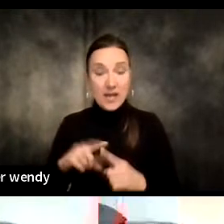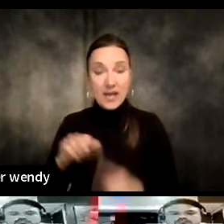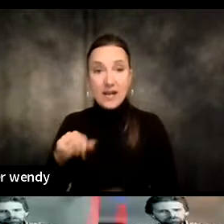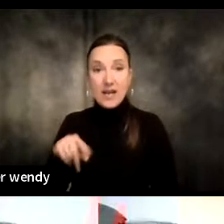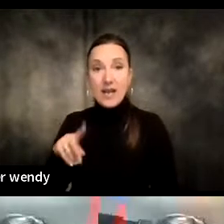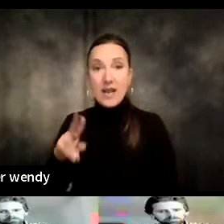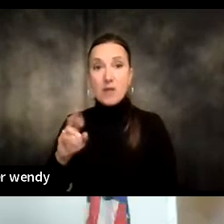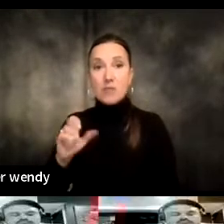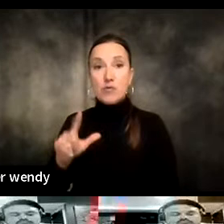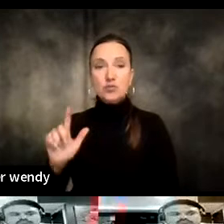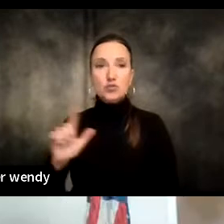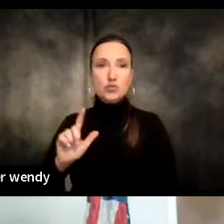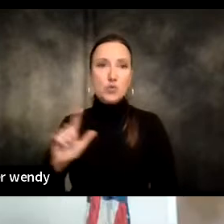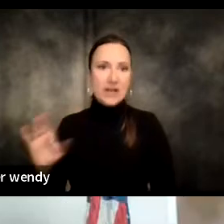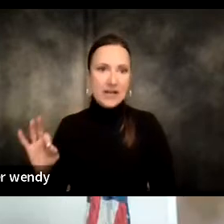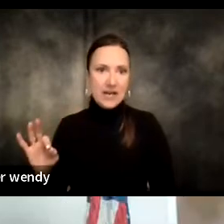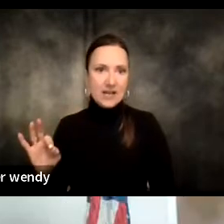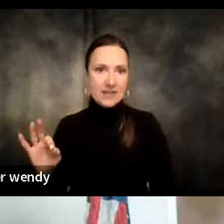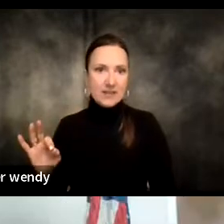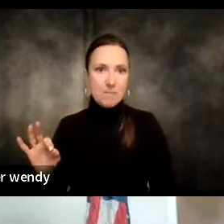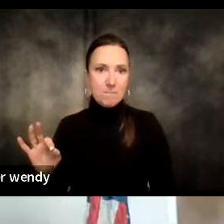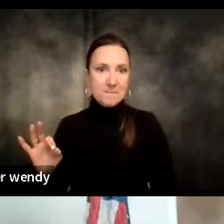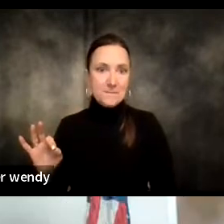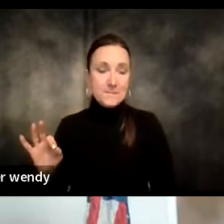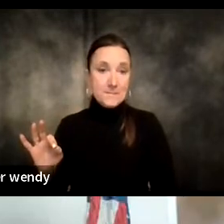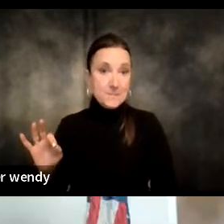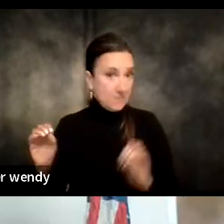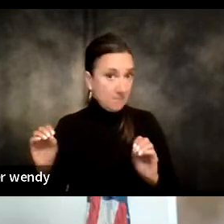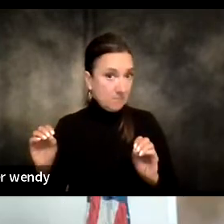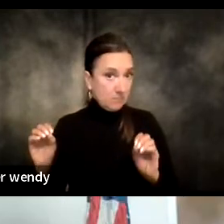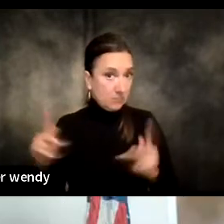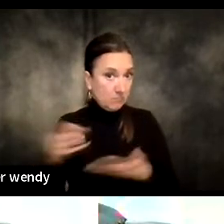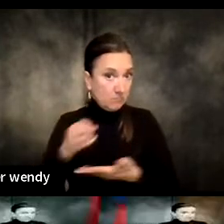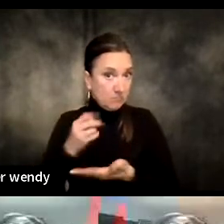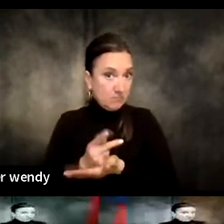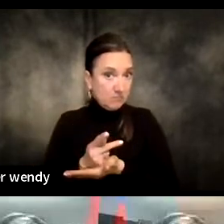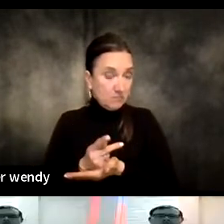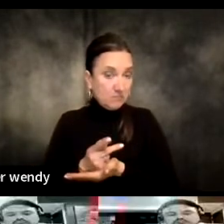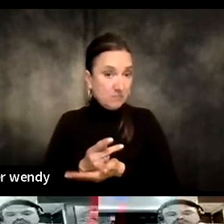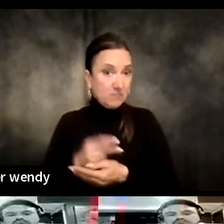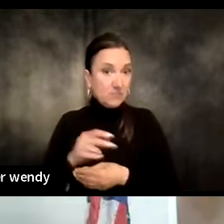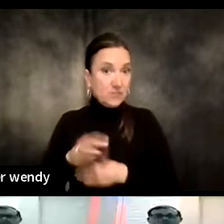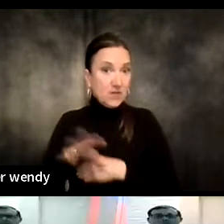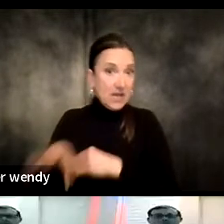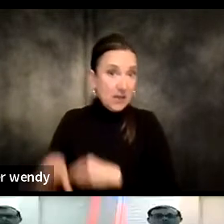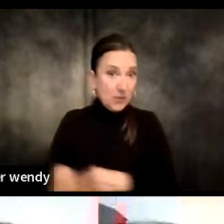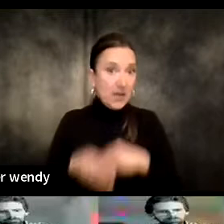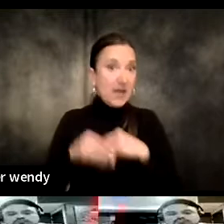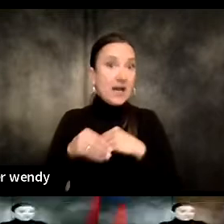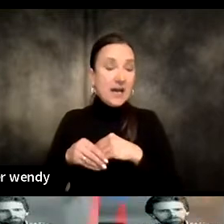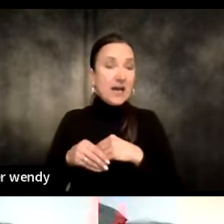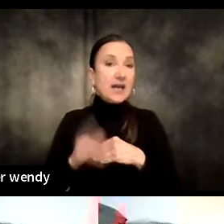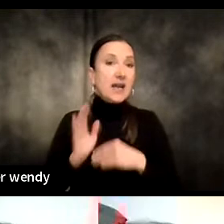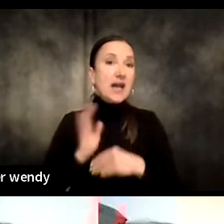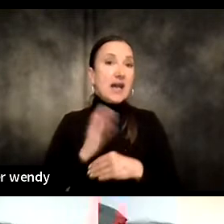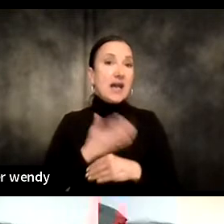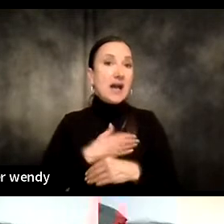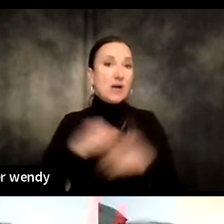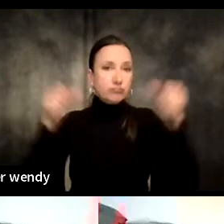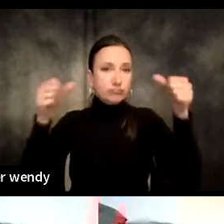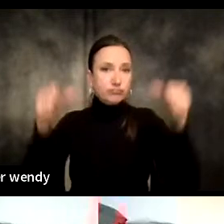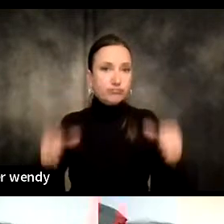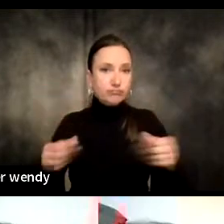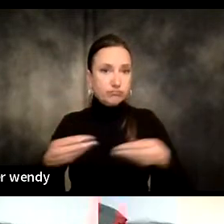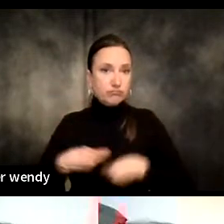29th. And I will, if it's okay, I will share our flyer with you and would